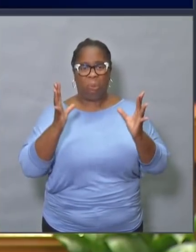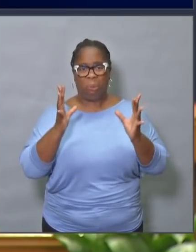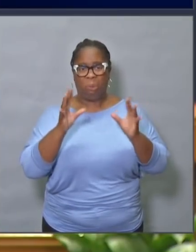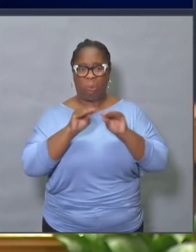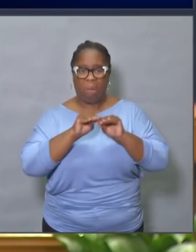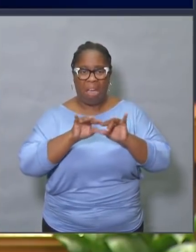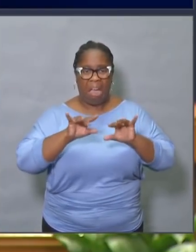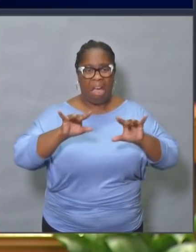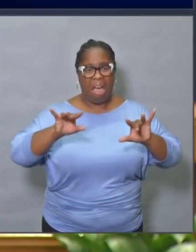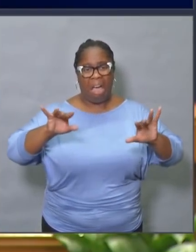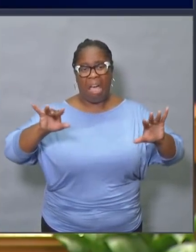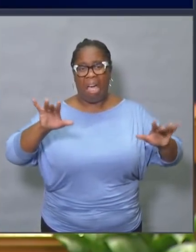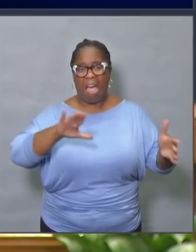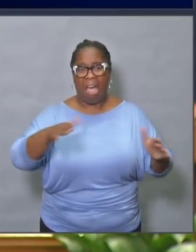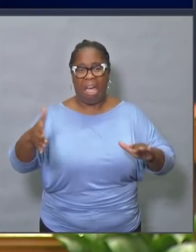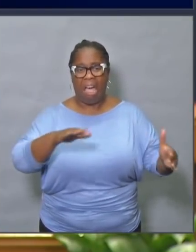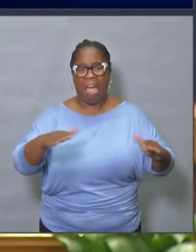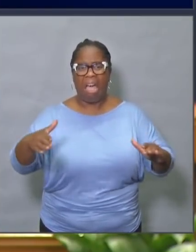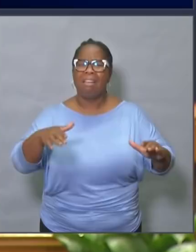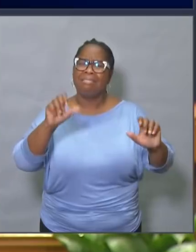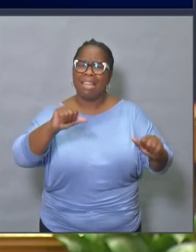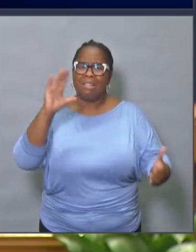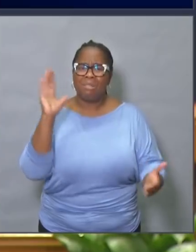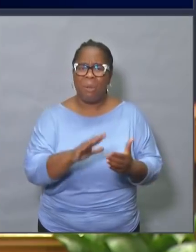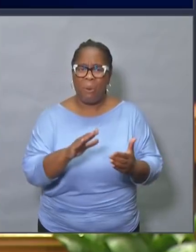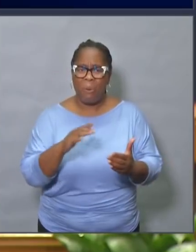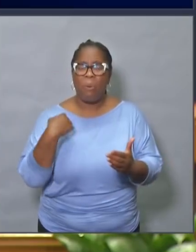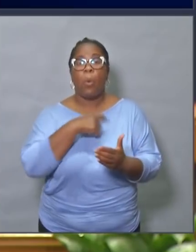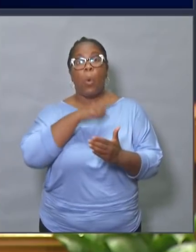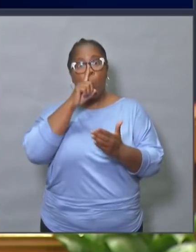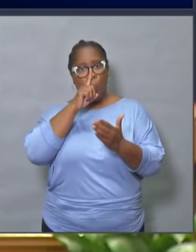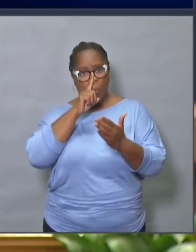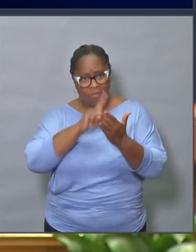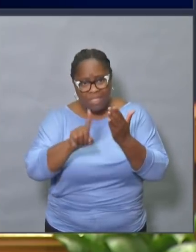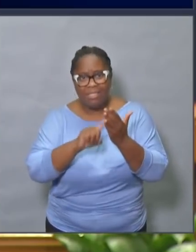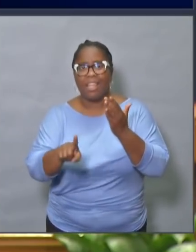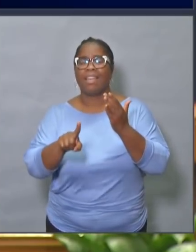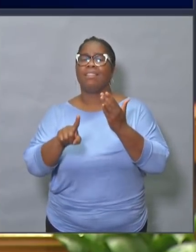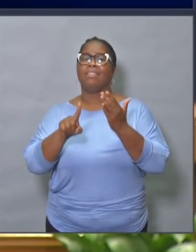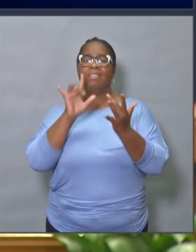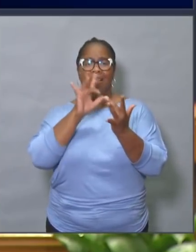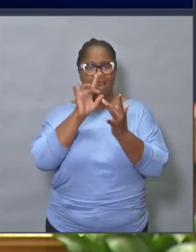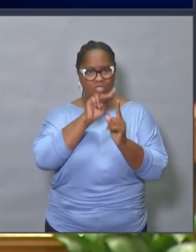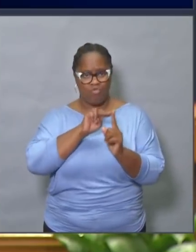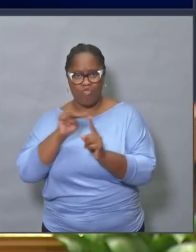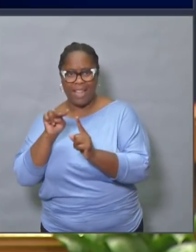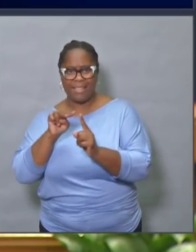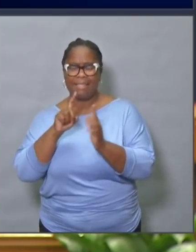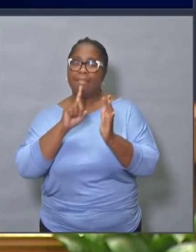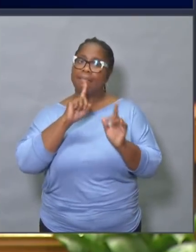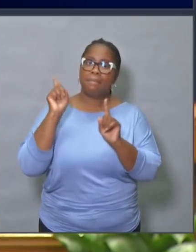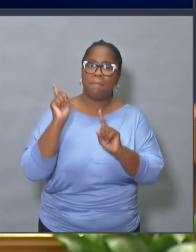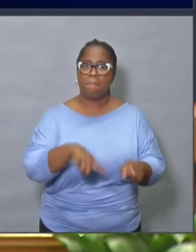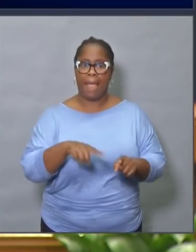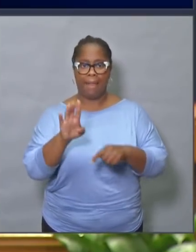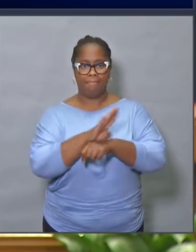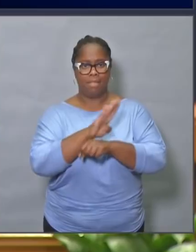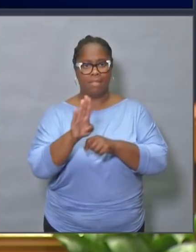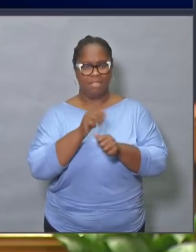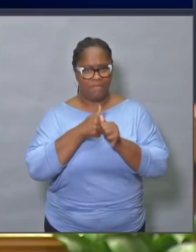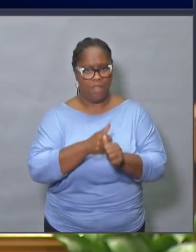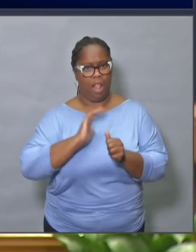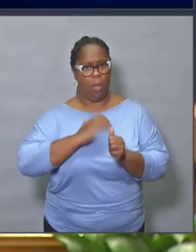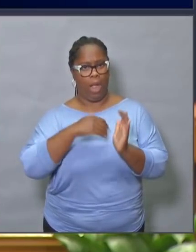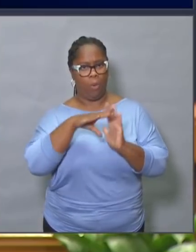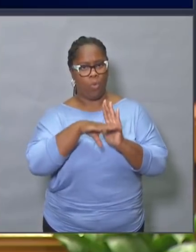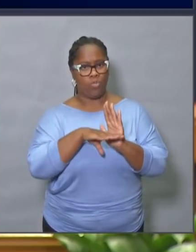continue to investigate, contact trace, and demand that businesses comply with our health officer orders. But we need our